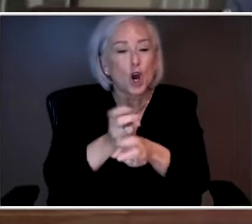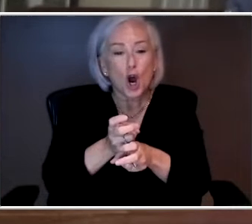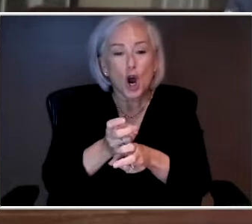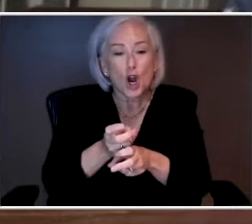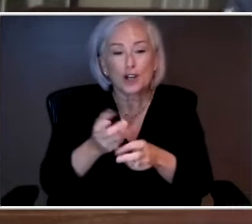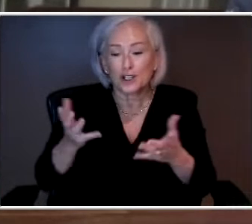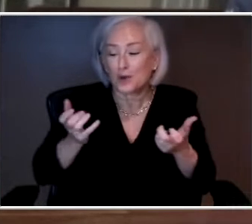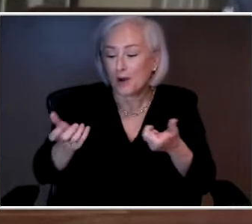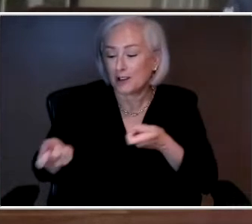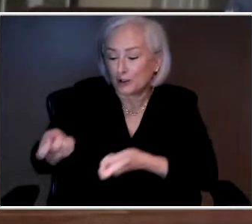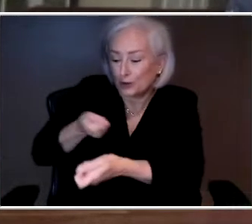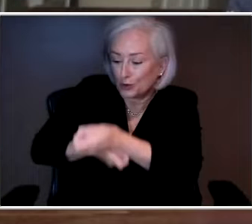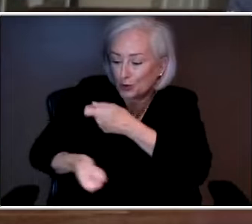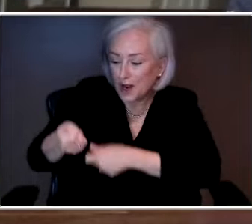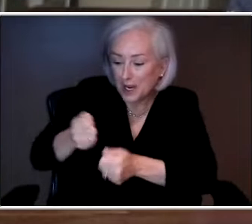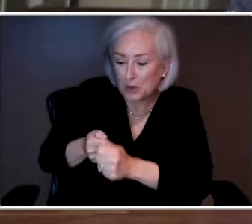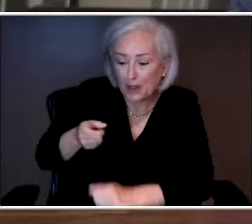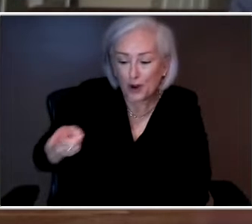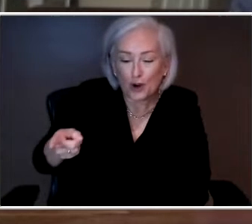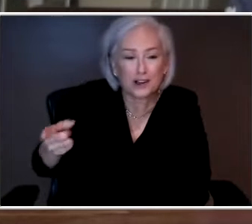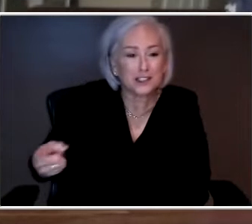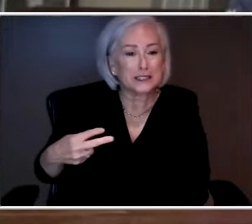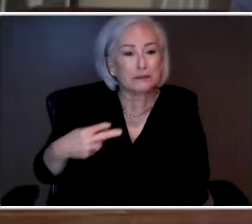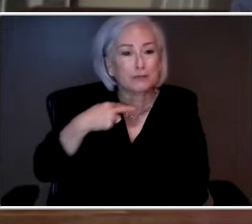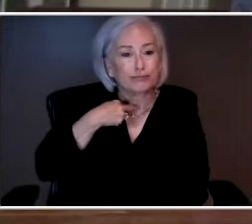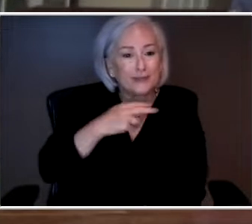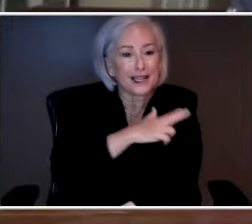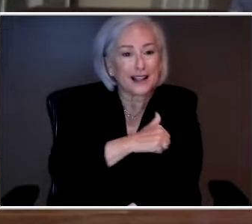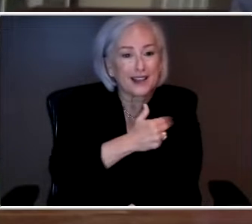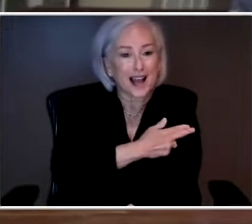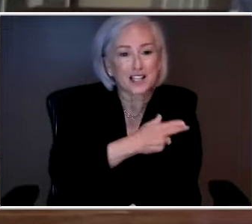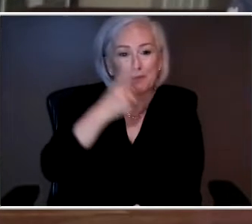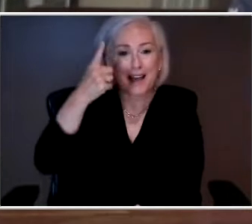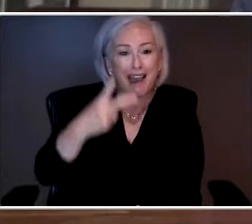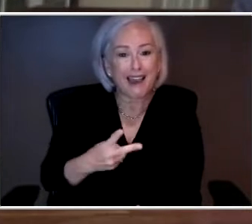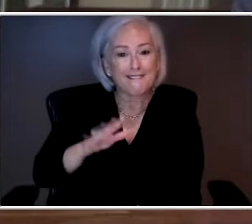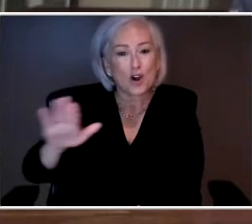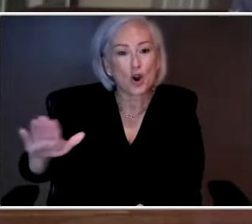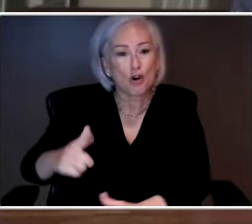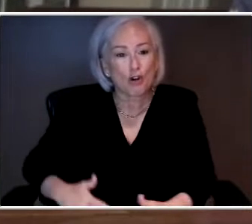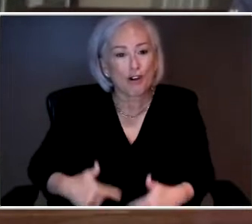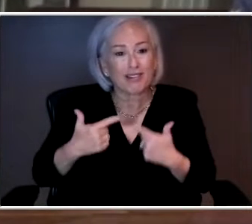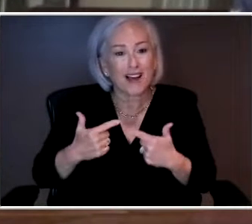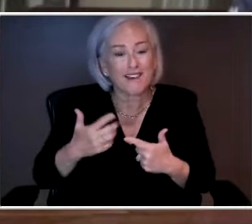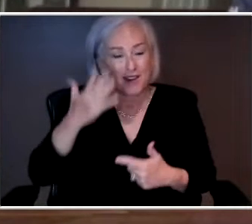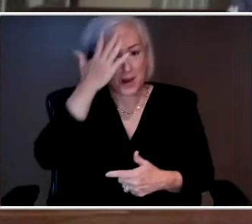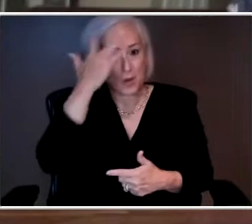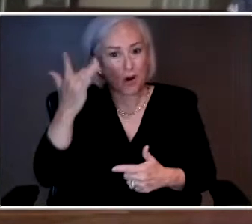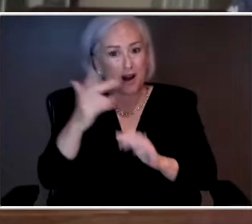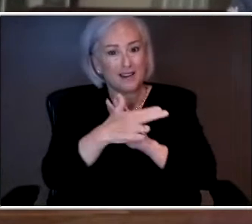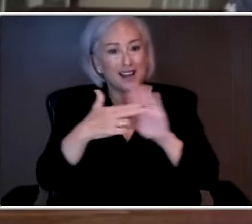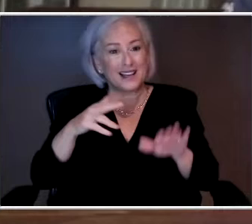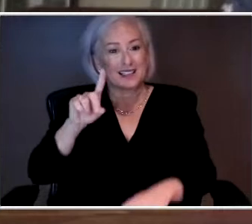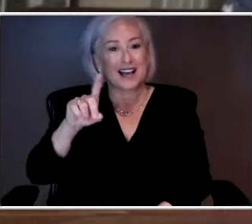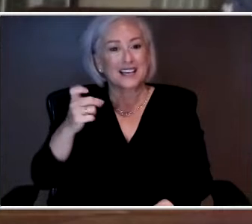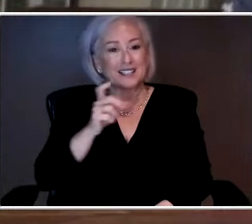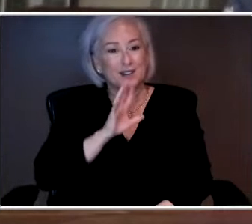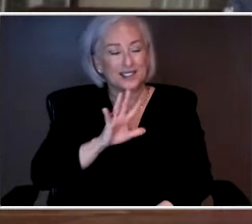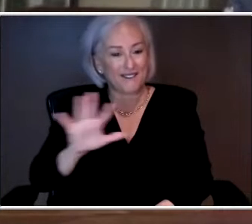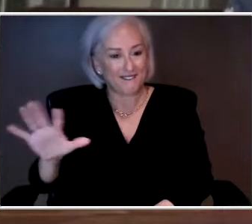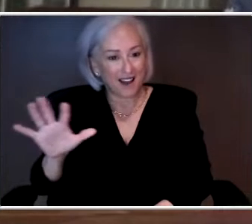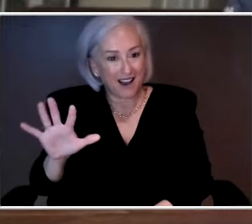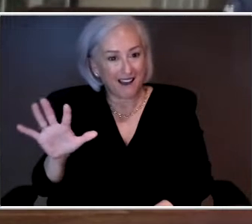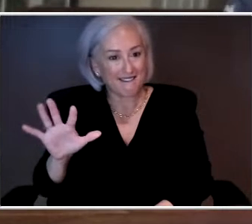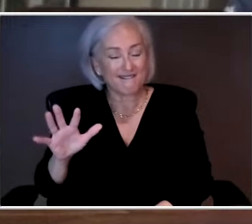her. I mean, she's been stuck in the hospital for over half her life since she was diagnosed at 5, and she's 14. So it's